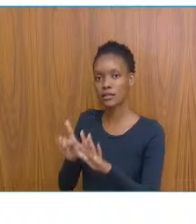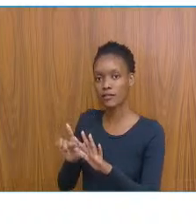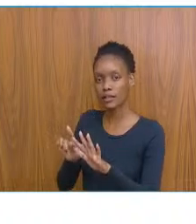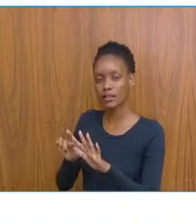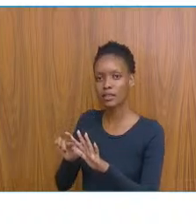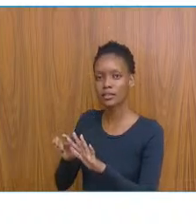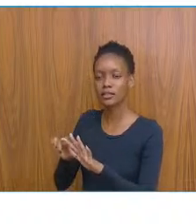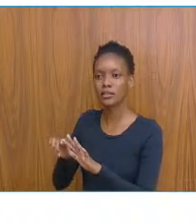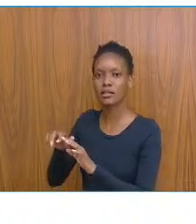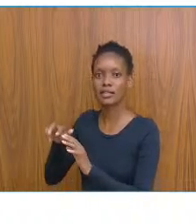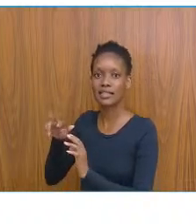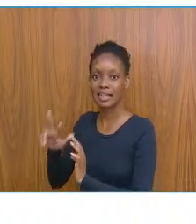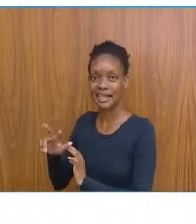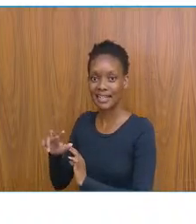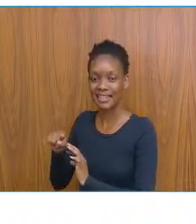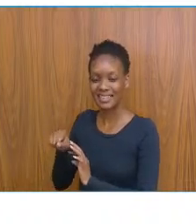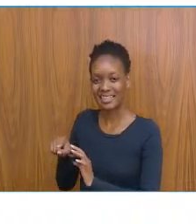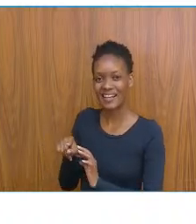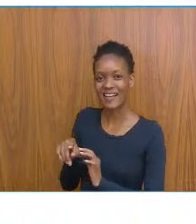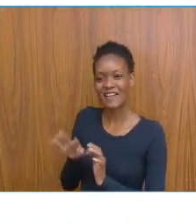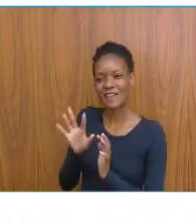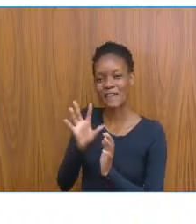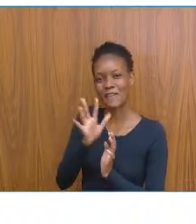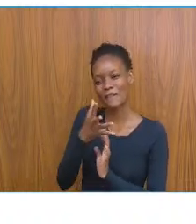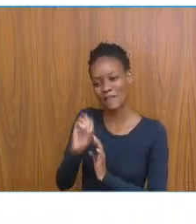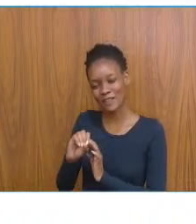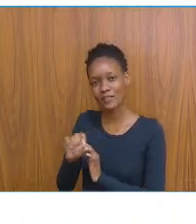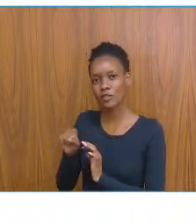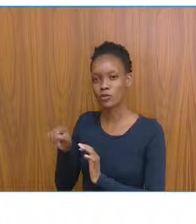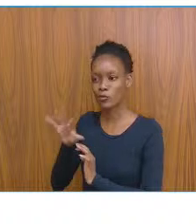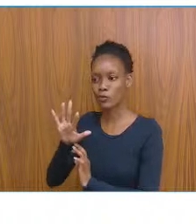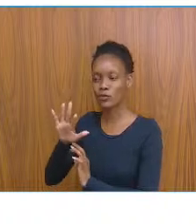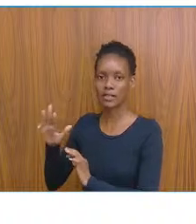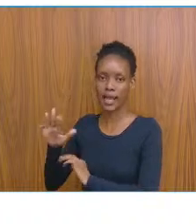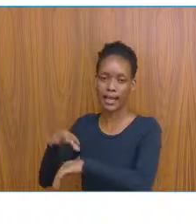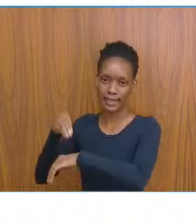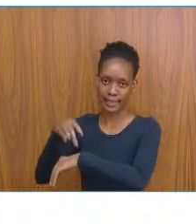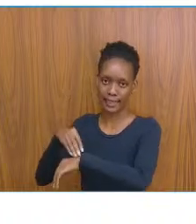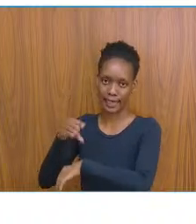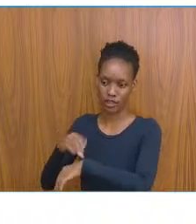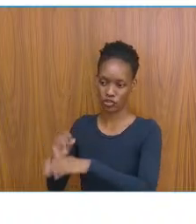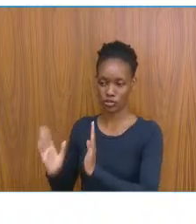3,708 in the 50 to 59 year age category.